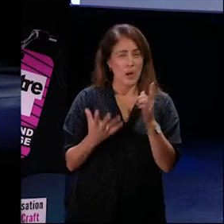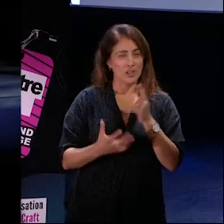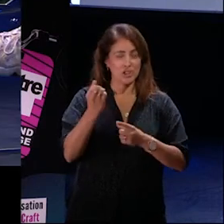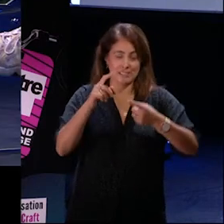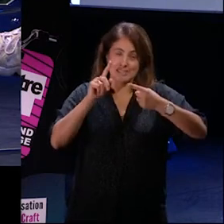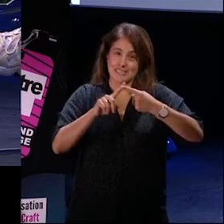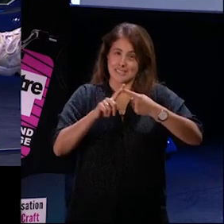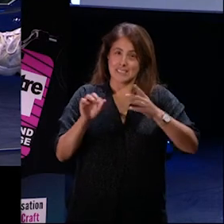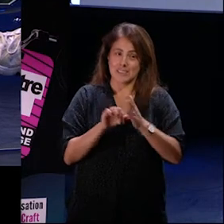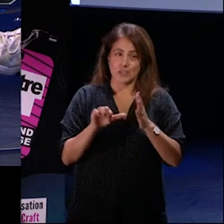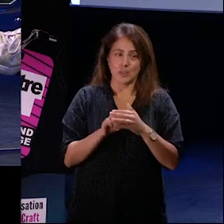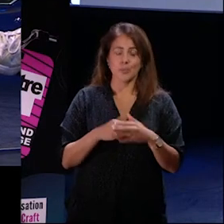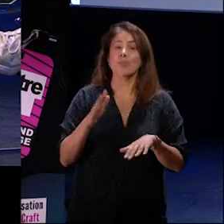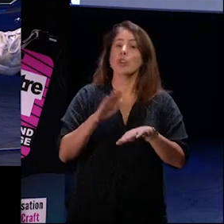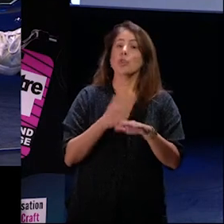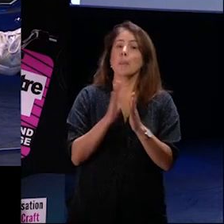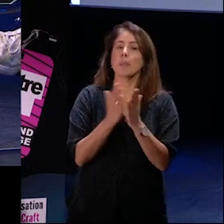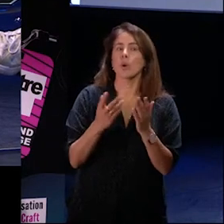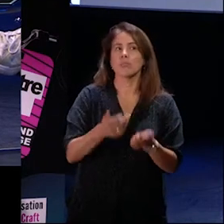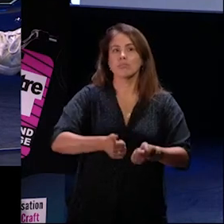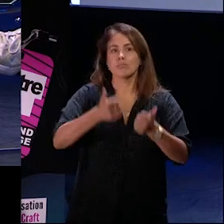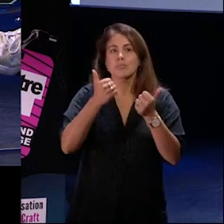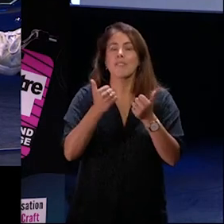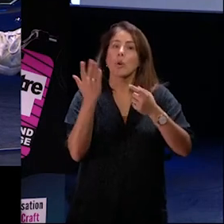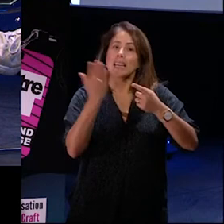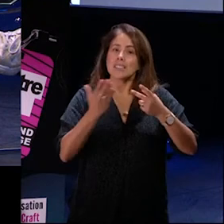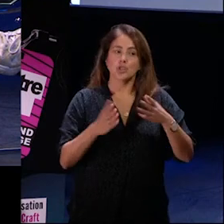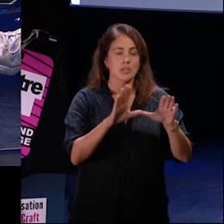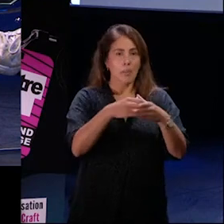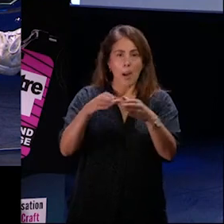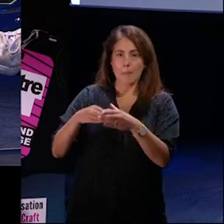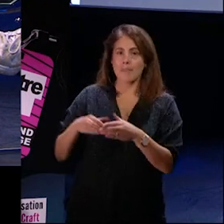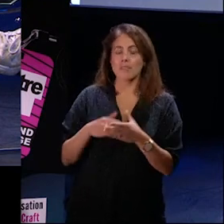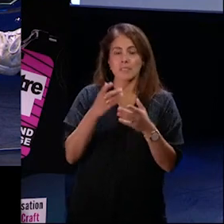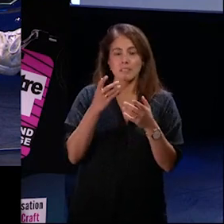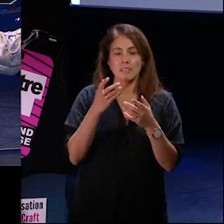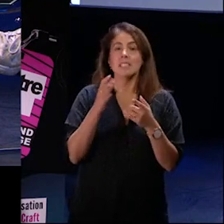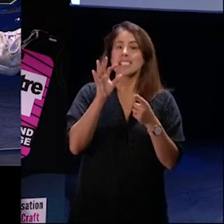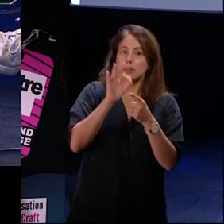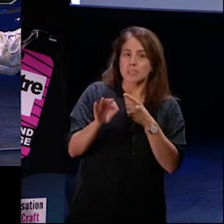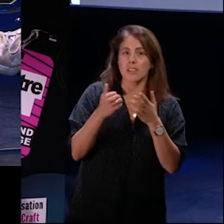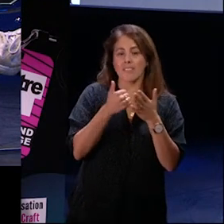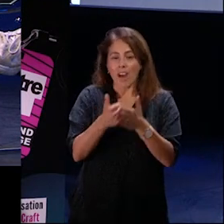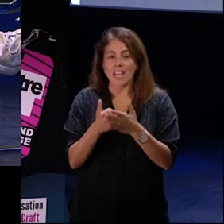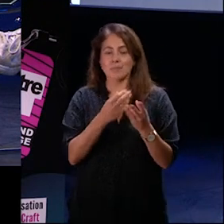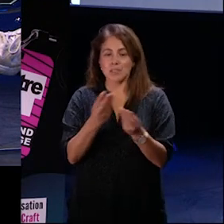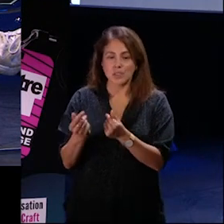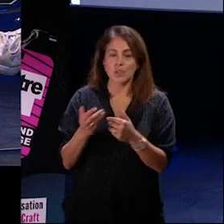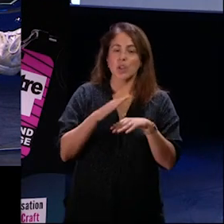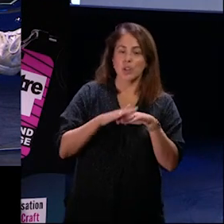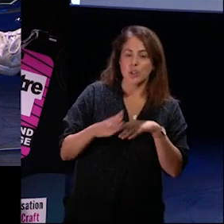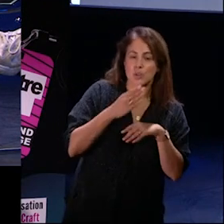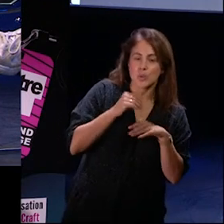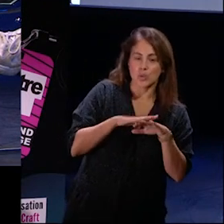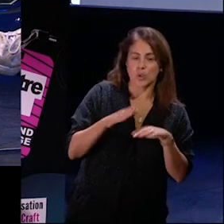that. The Green Book also has a great appendix for each department for specific advice on materials to use and not use